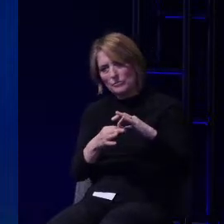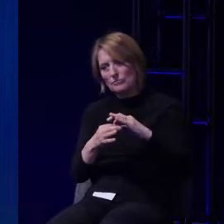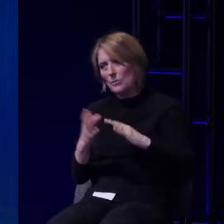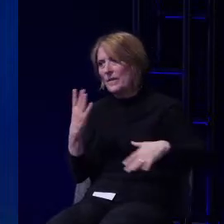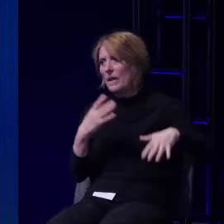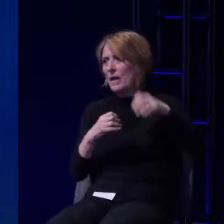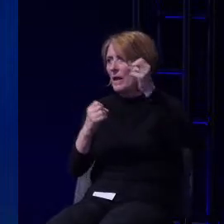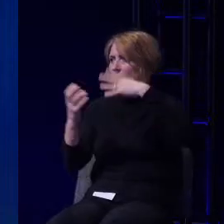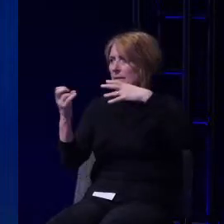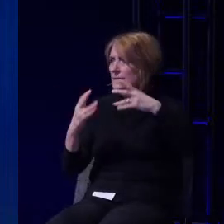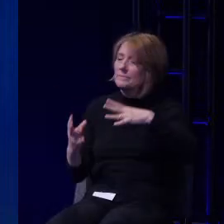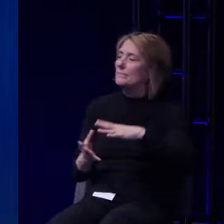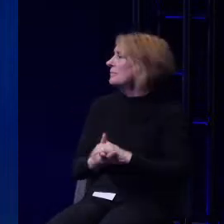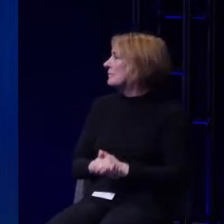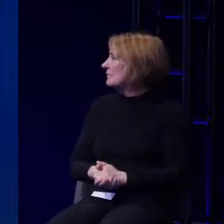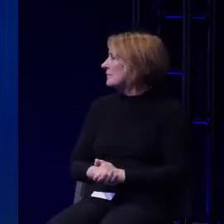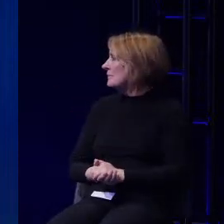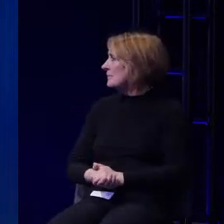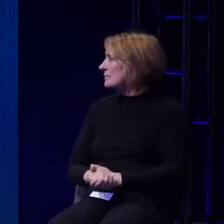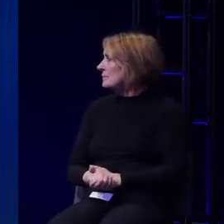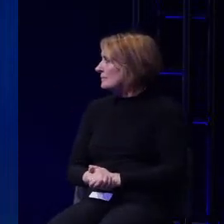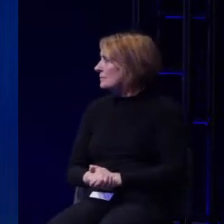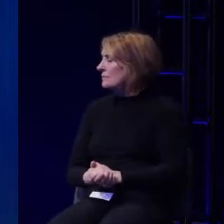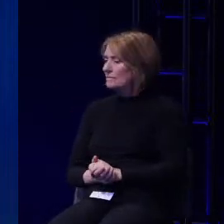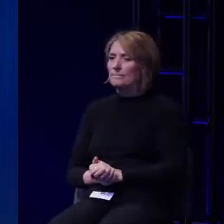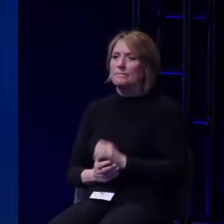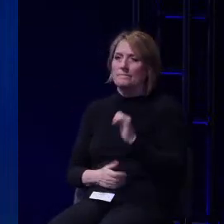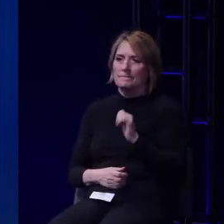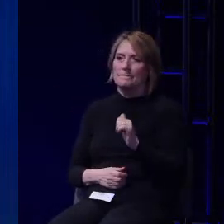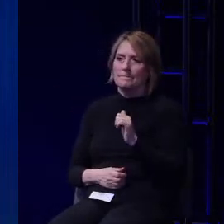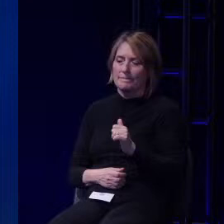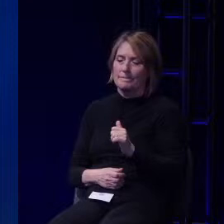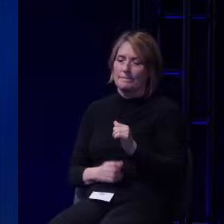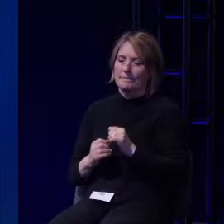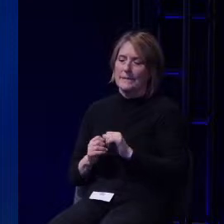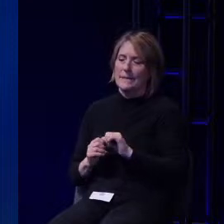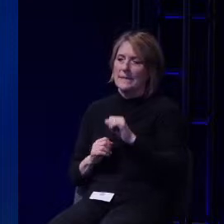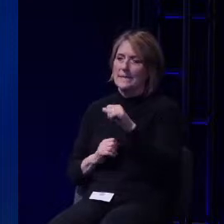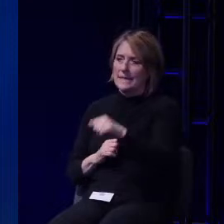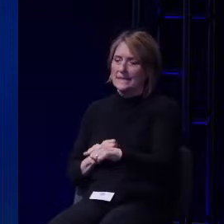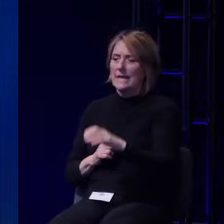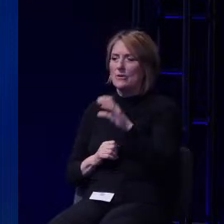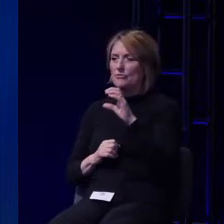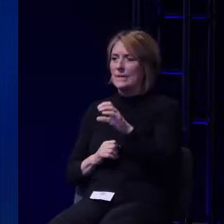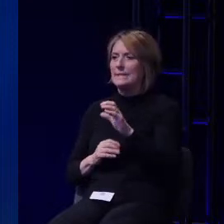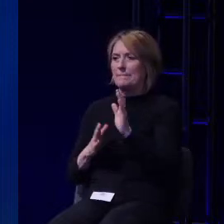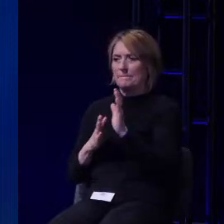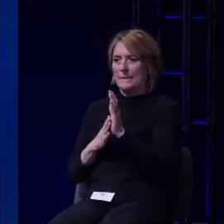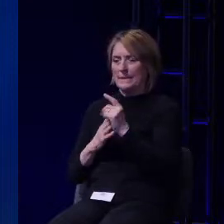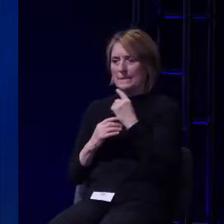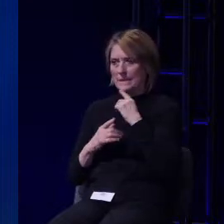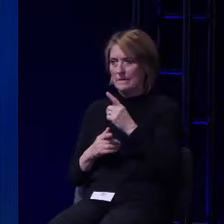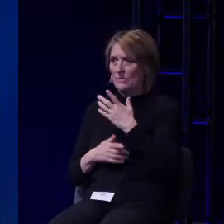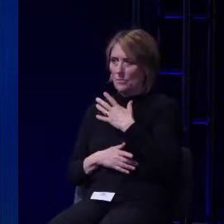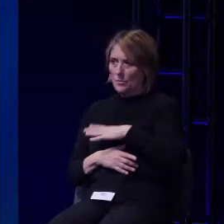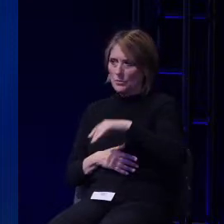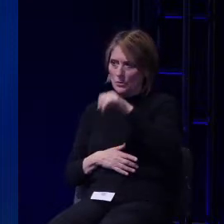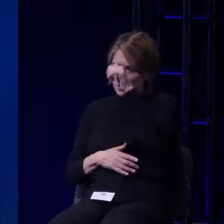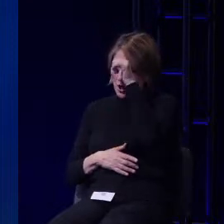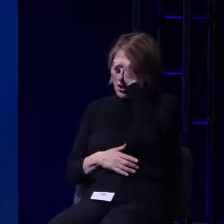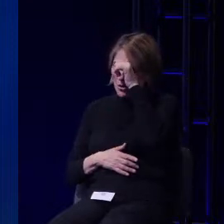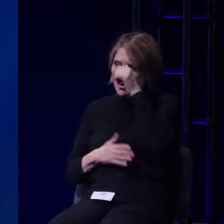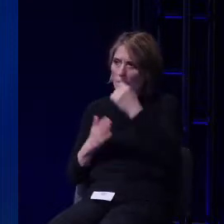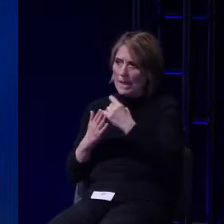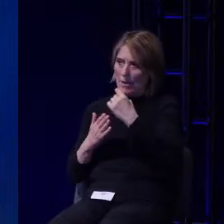story. Yeah, well, you've led me very neatly onto my next question. So Chris Menges said, if you want to know about lighting,